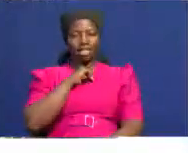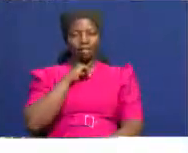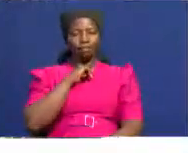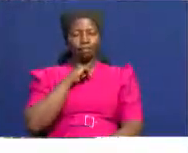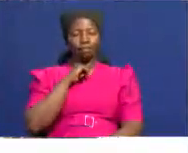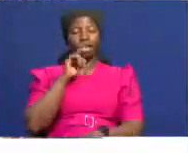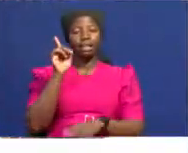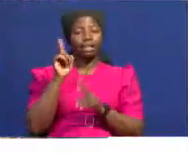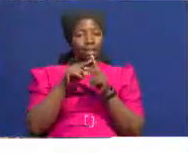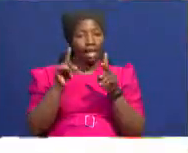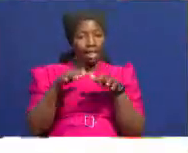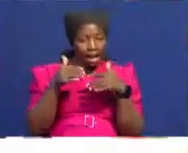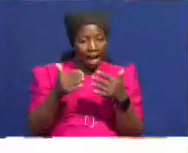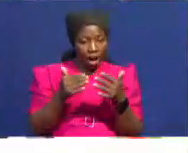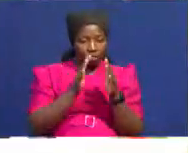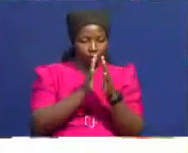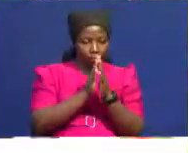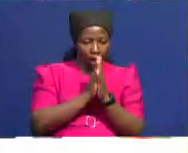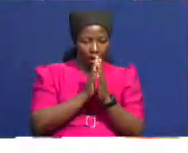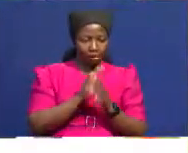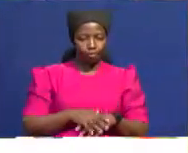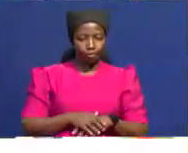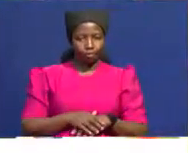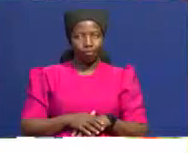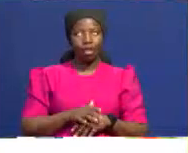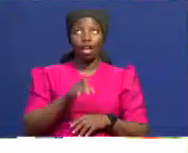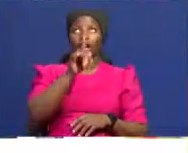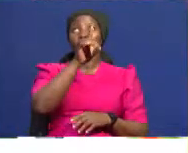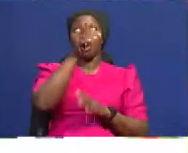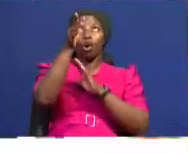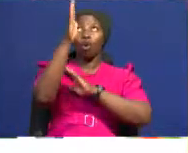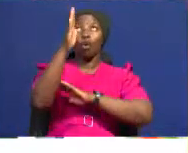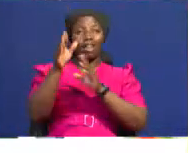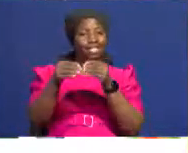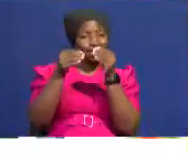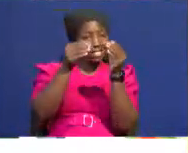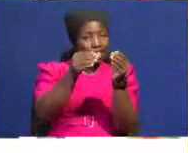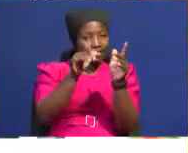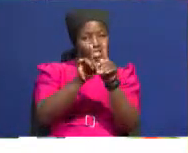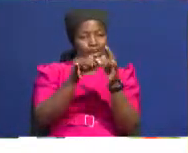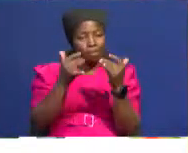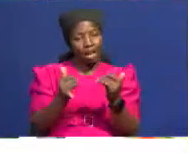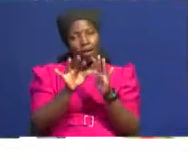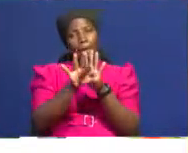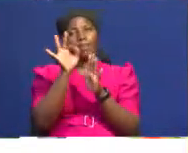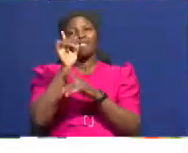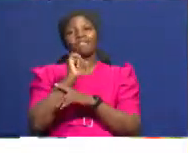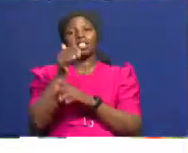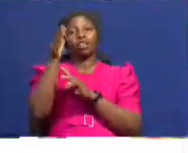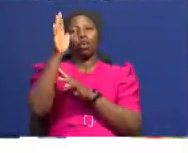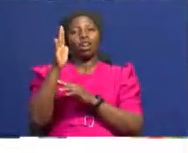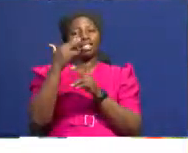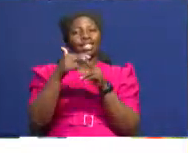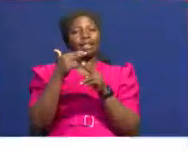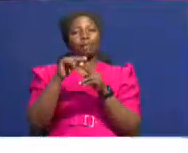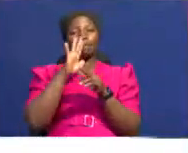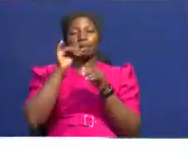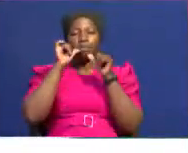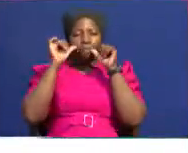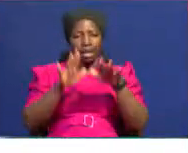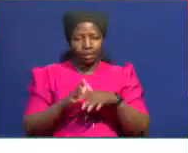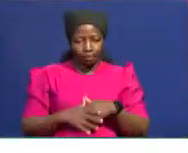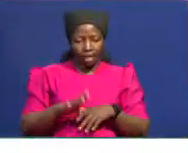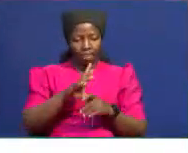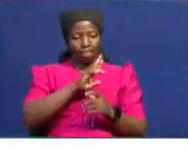It started with prayers. Bwana alitoa na Bwana ametoa. Jina la Bwana libarikiwe. Religious